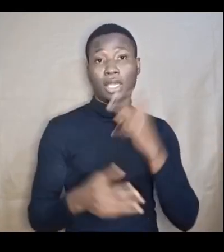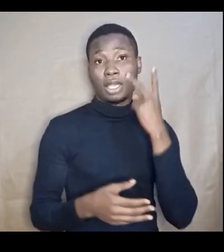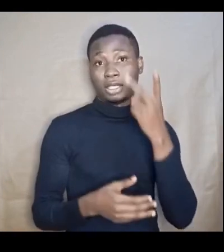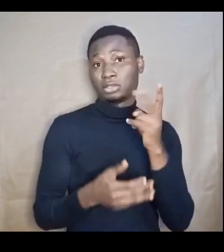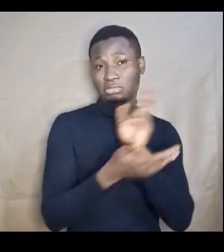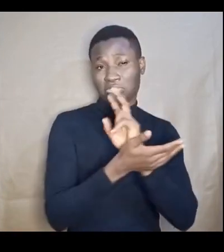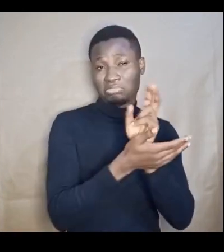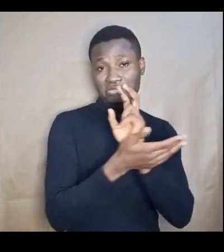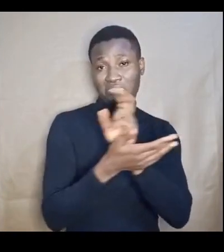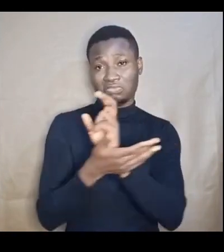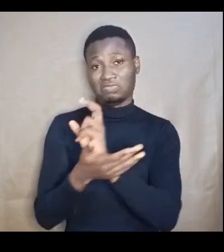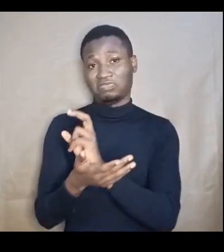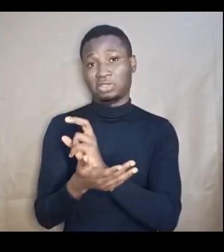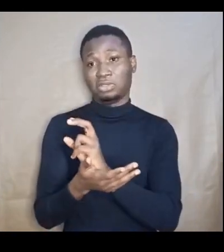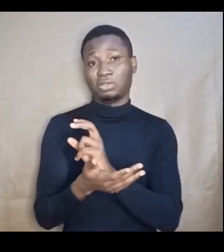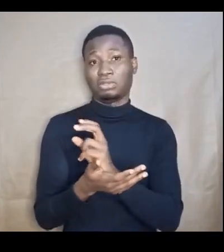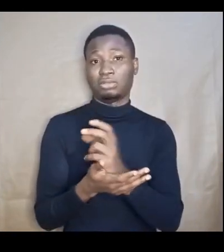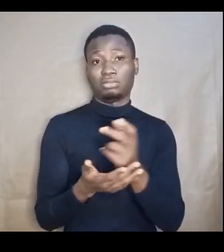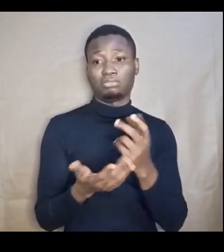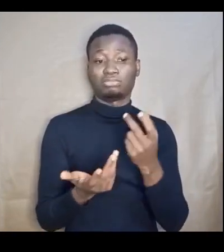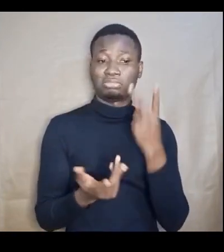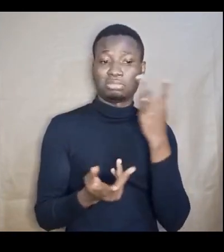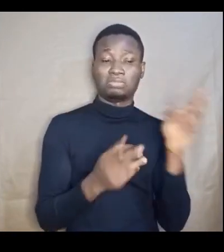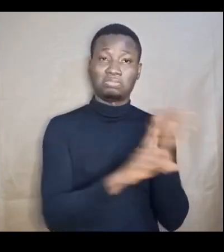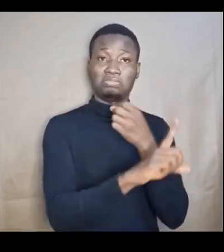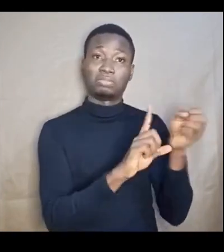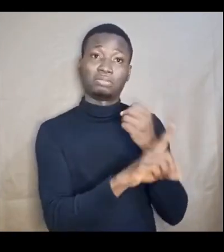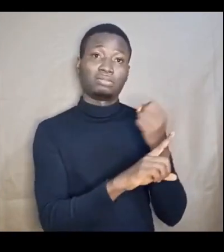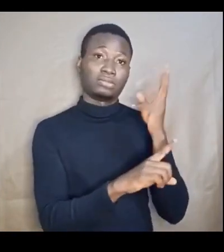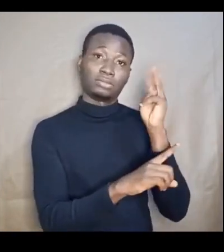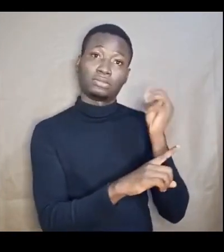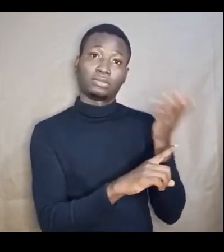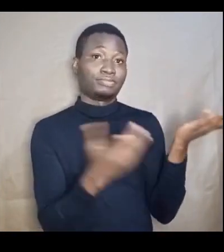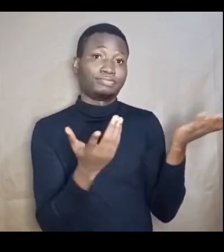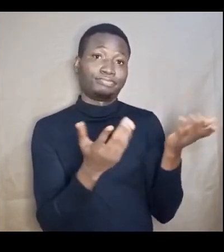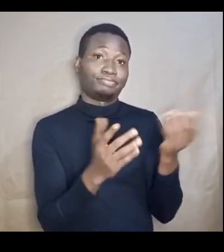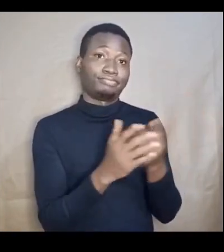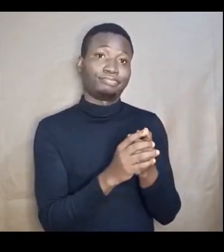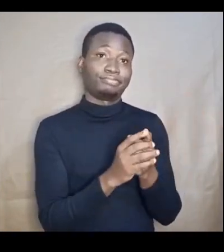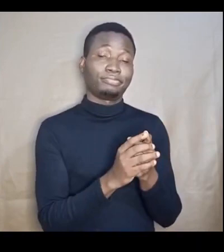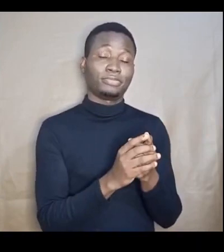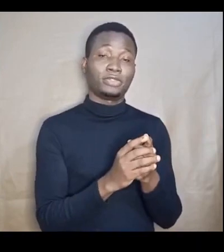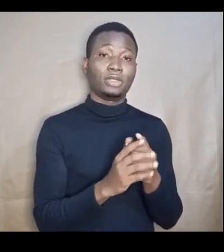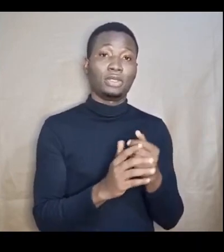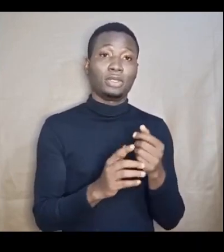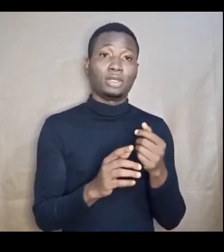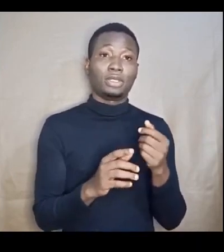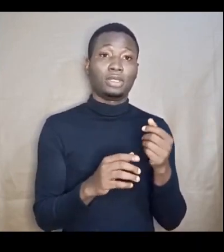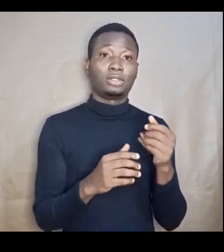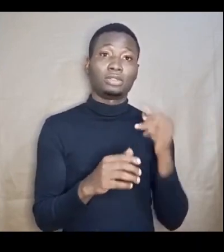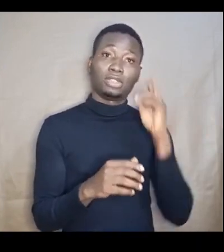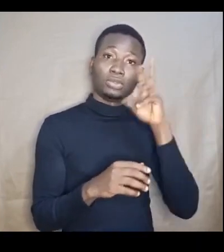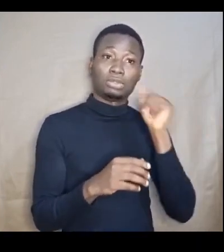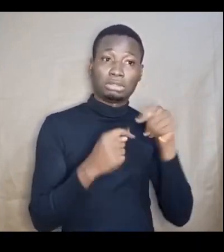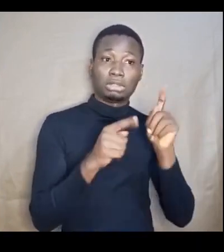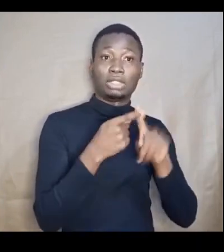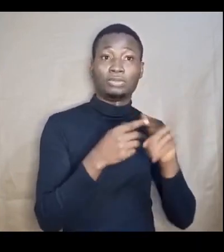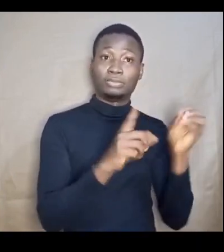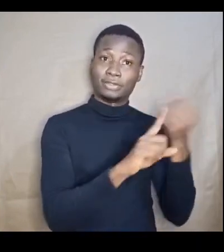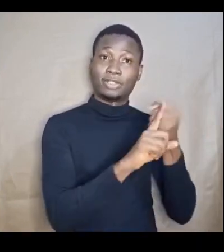I think he was manhandled because, as I said, he was adamant and trying to be very aggressive and so on and